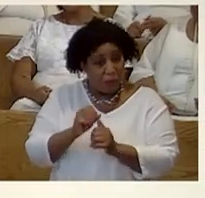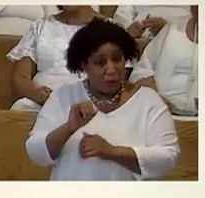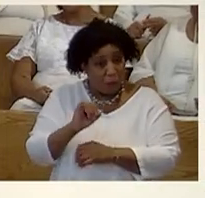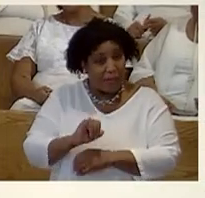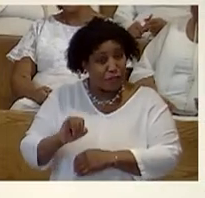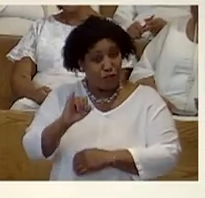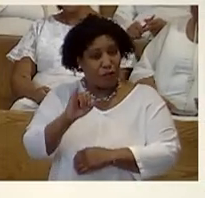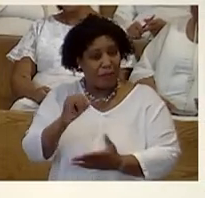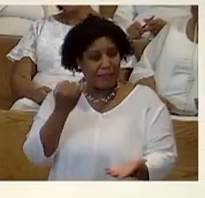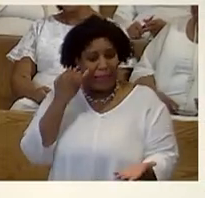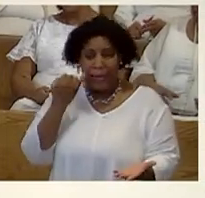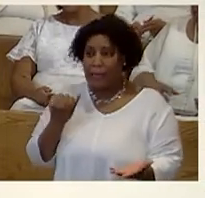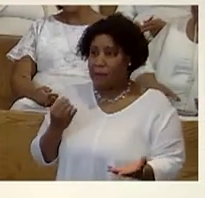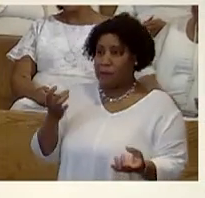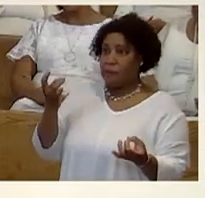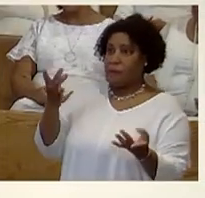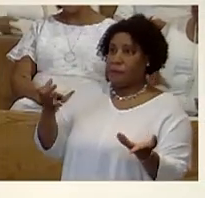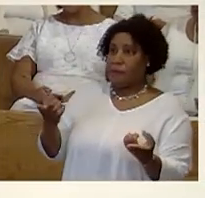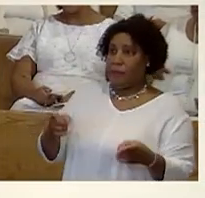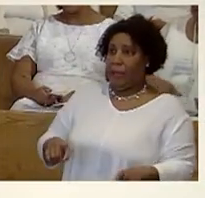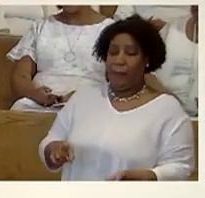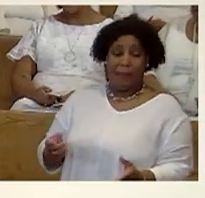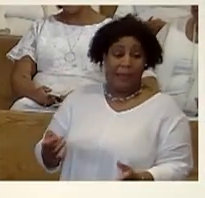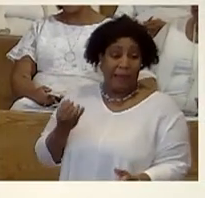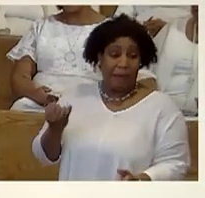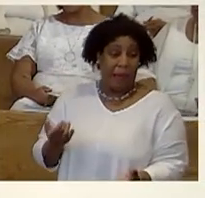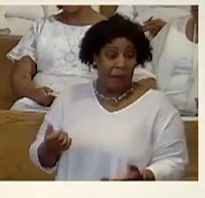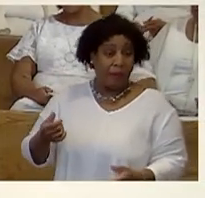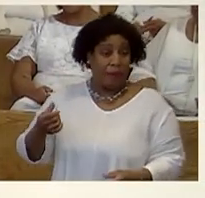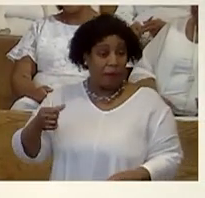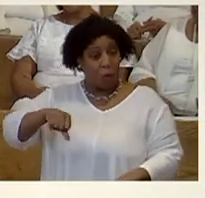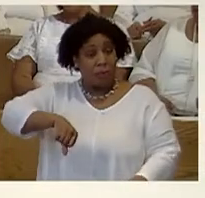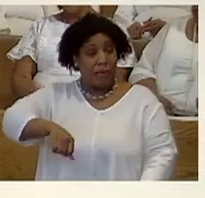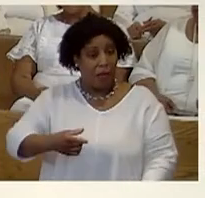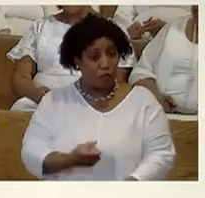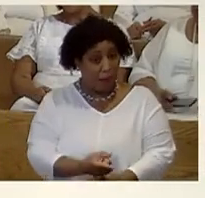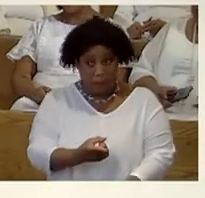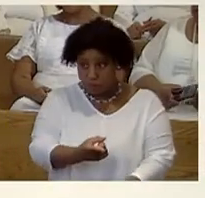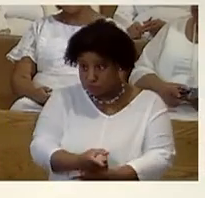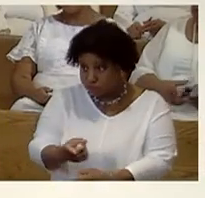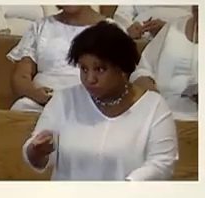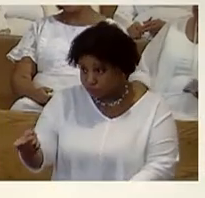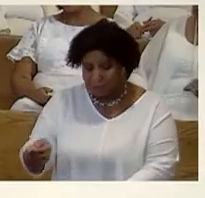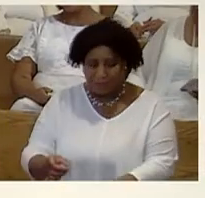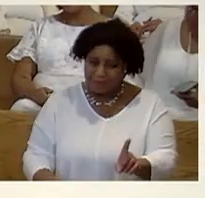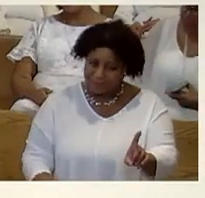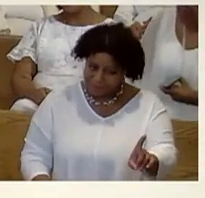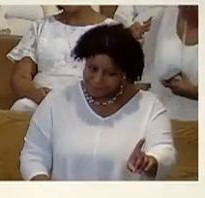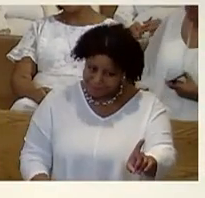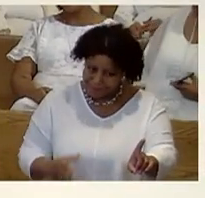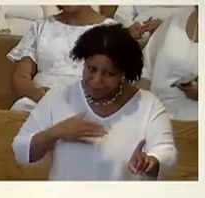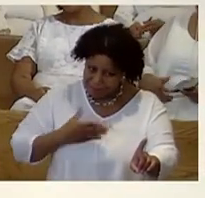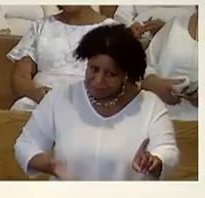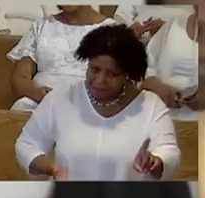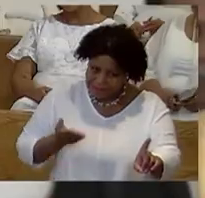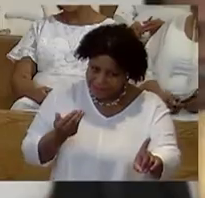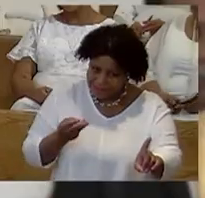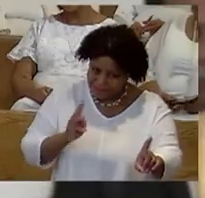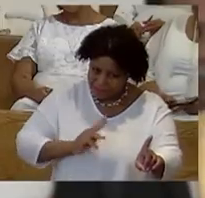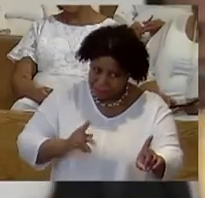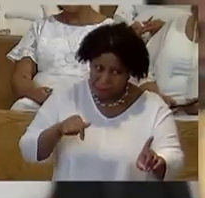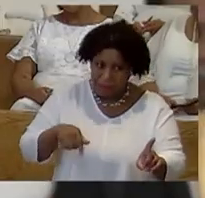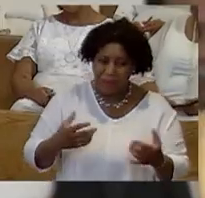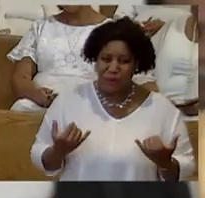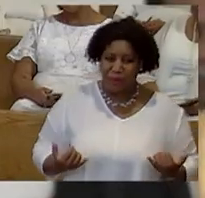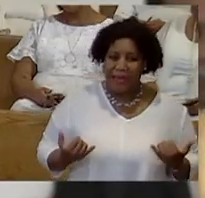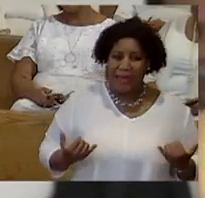insurance if anything goes down. Am I right about it? But I would like to suggest to many of us in the house